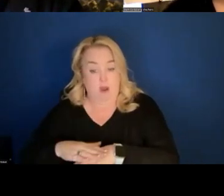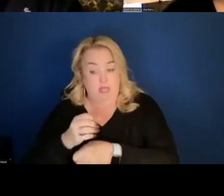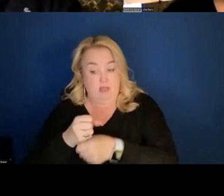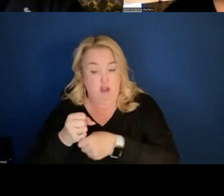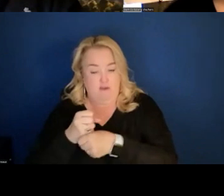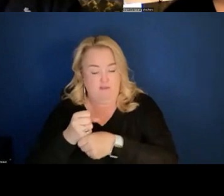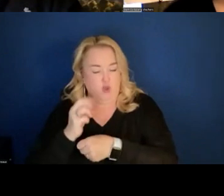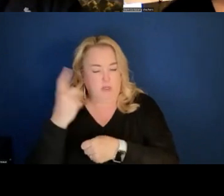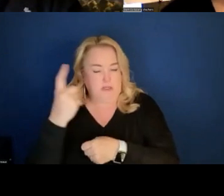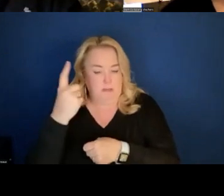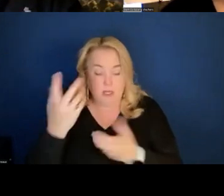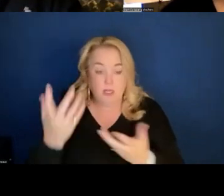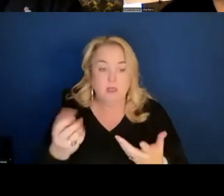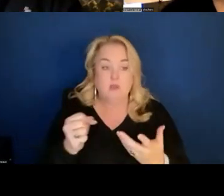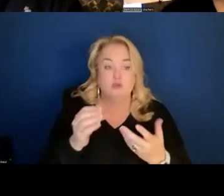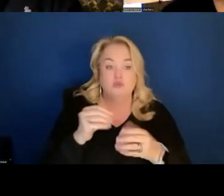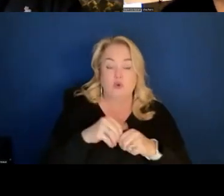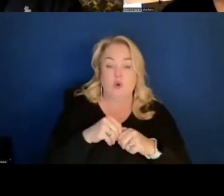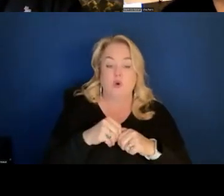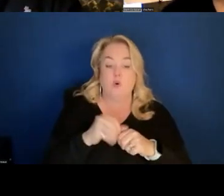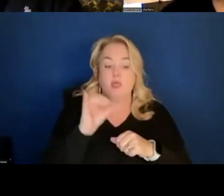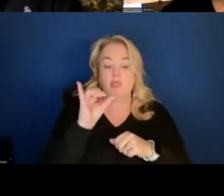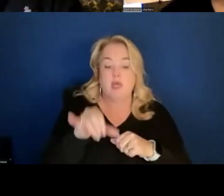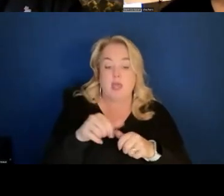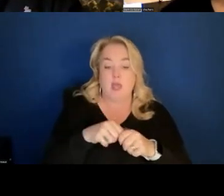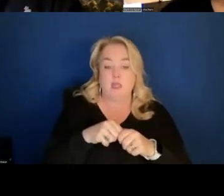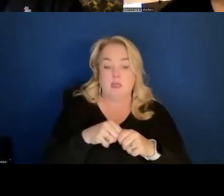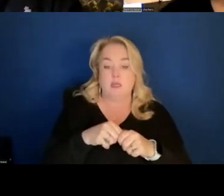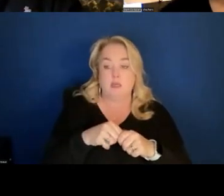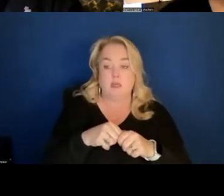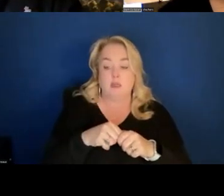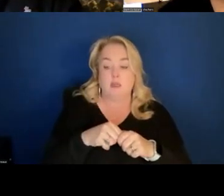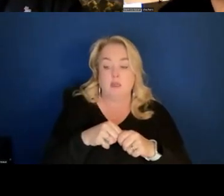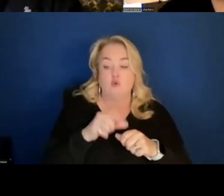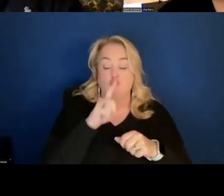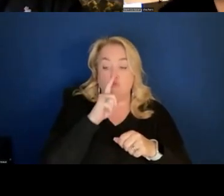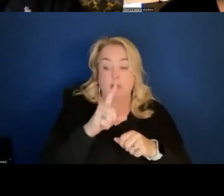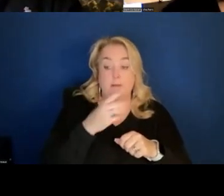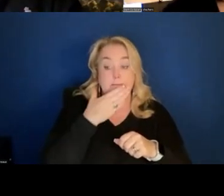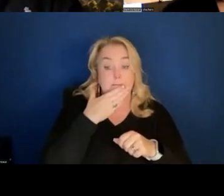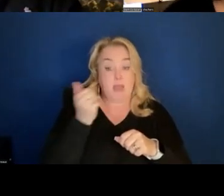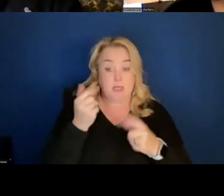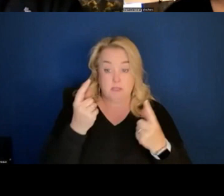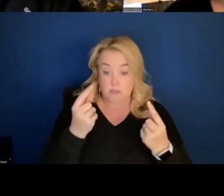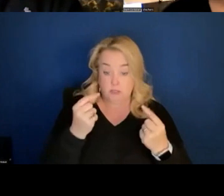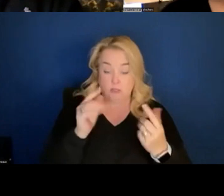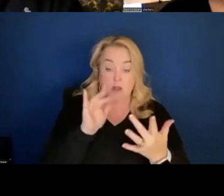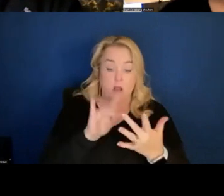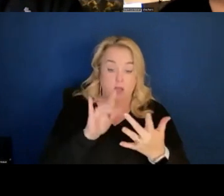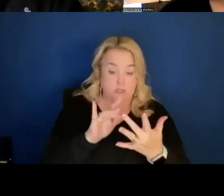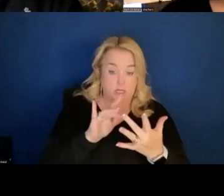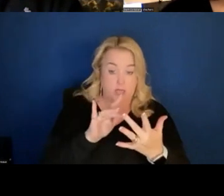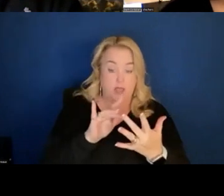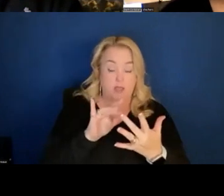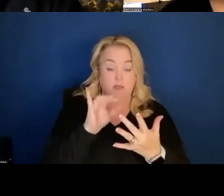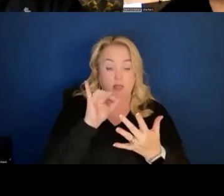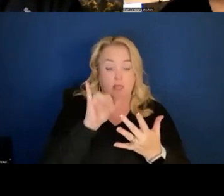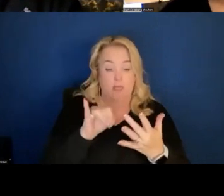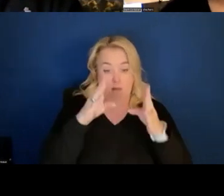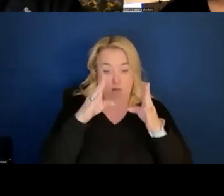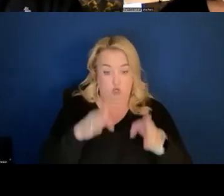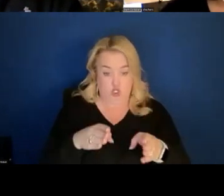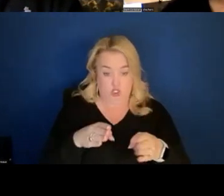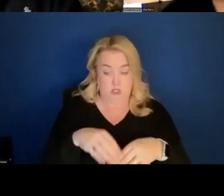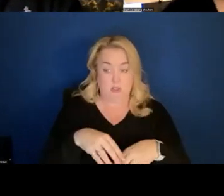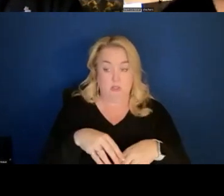be anything. So I think that the best first step would be to reach out to the contact person, talk